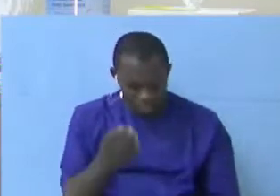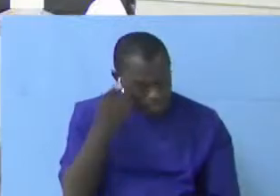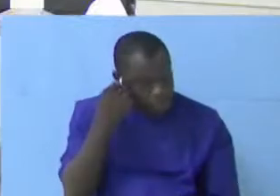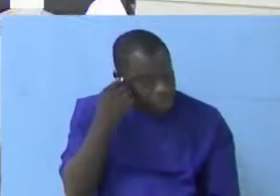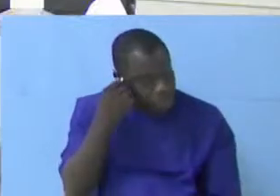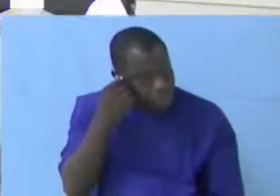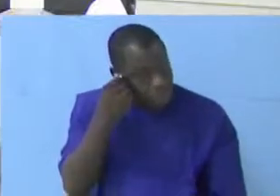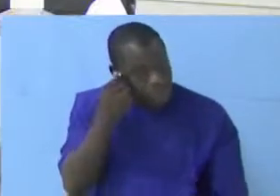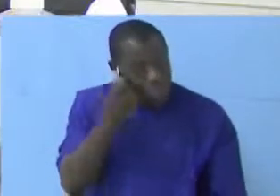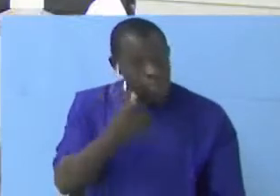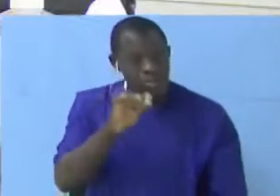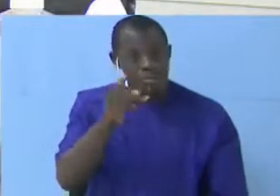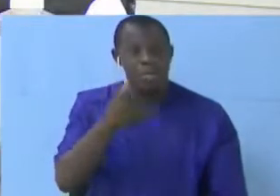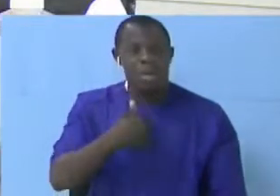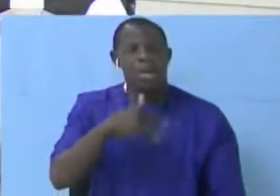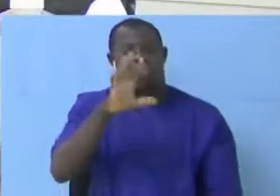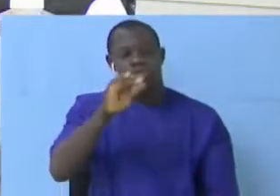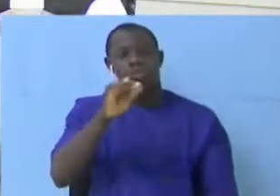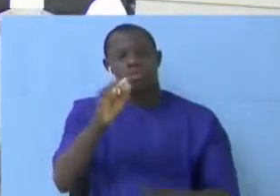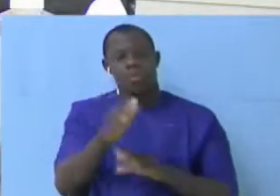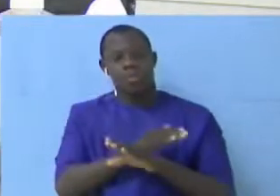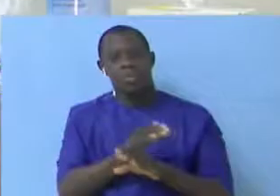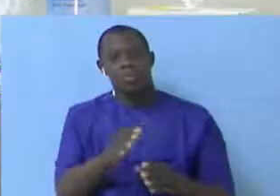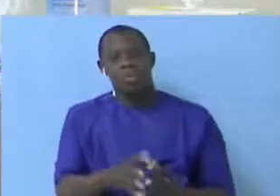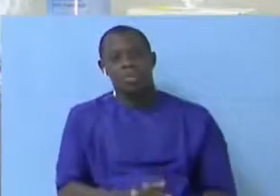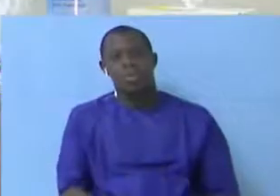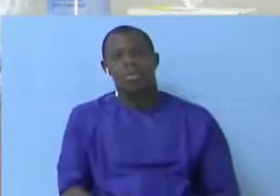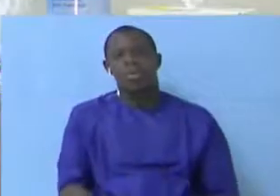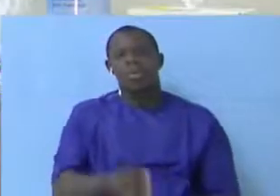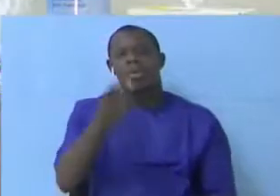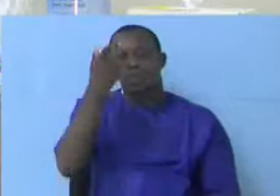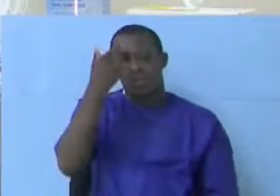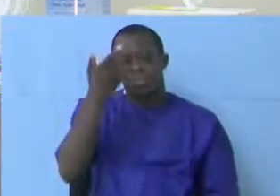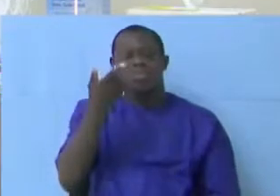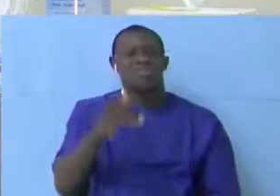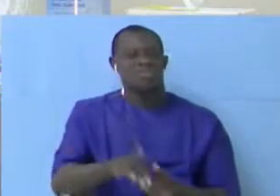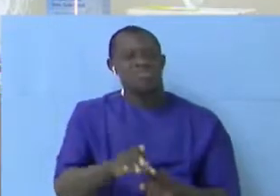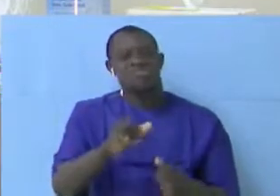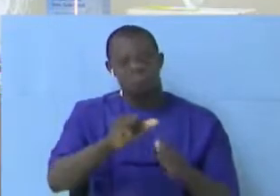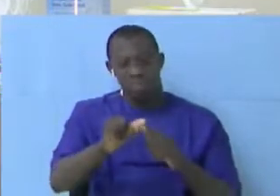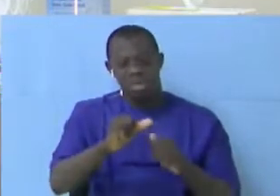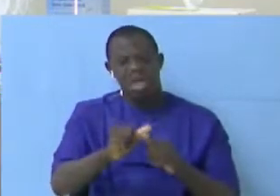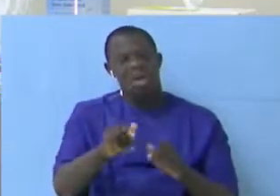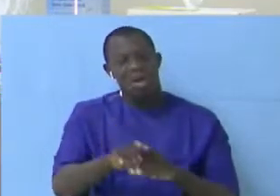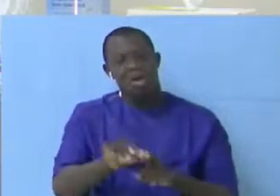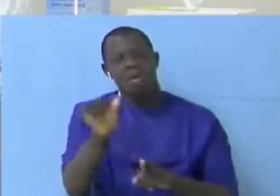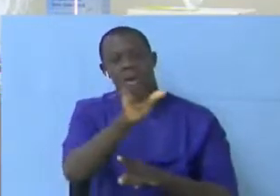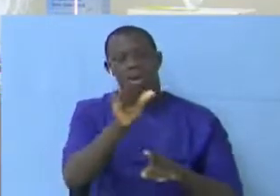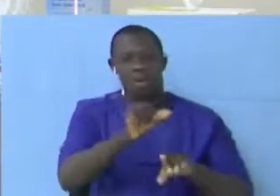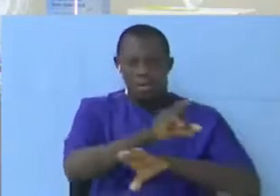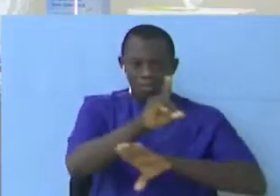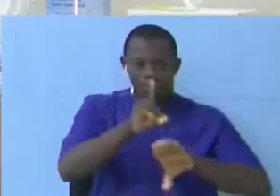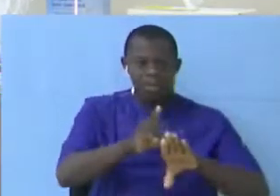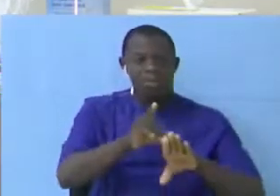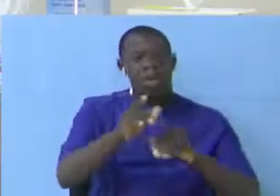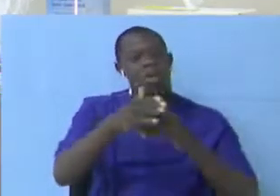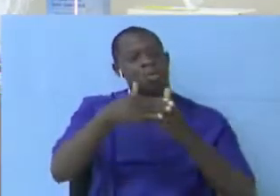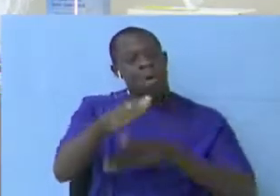Yes, I did. And you decided that he was better off being elsewhere than at the hospital.